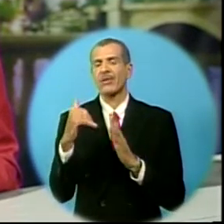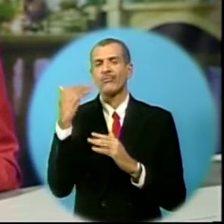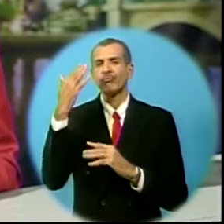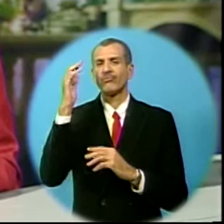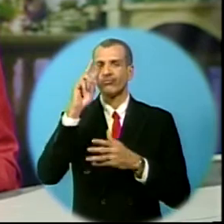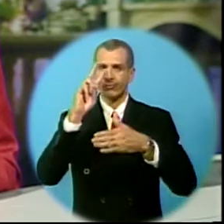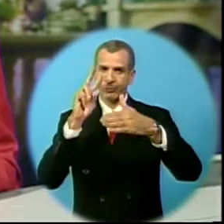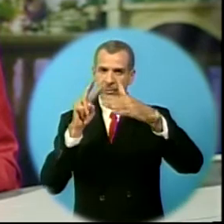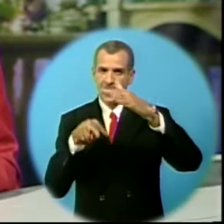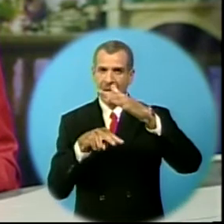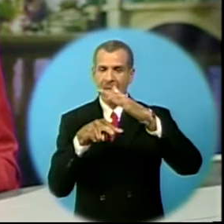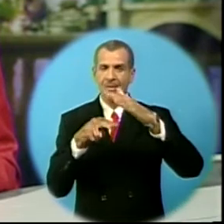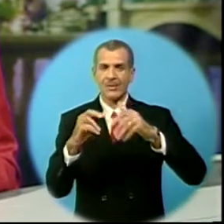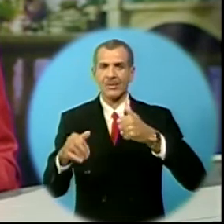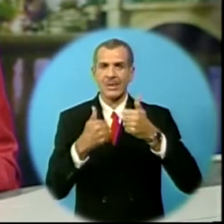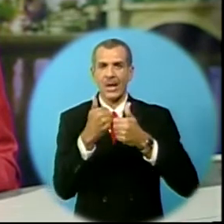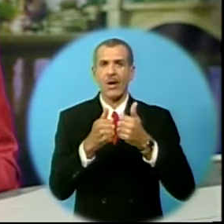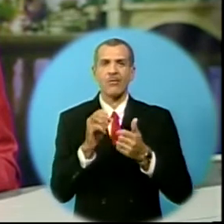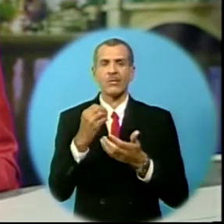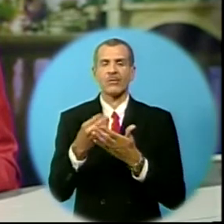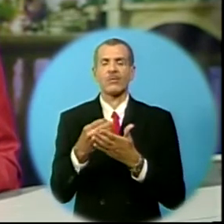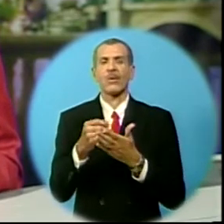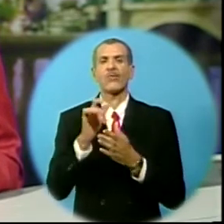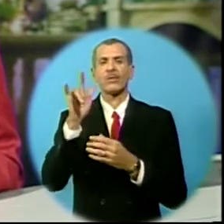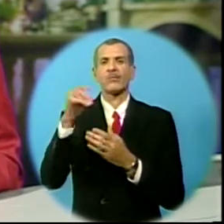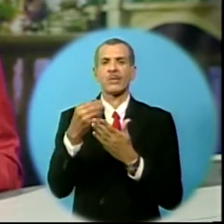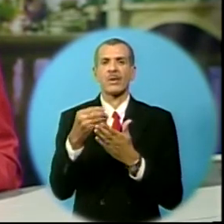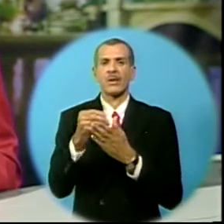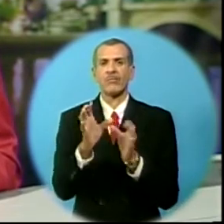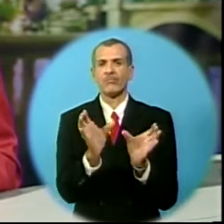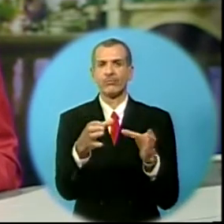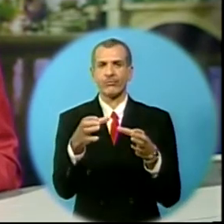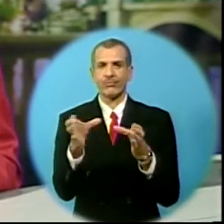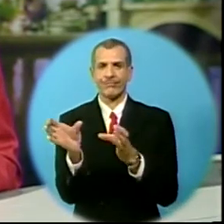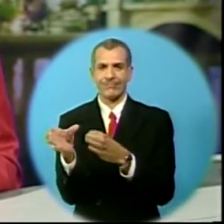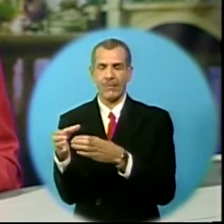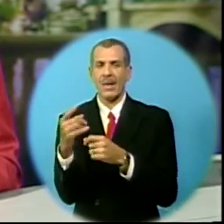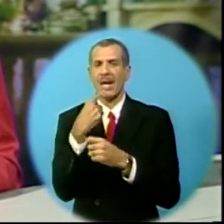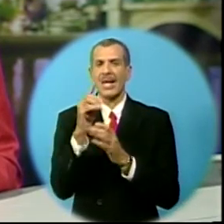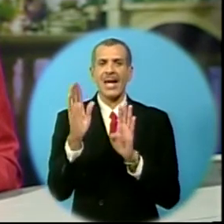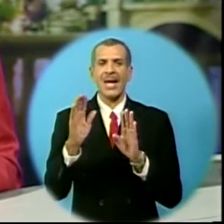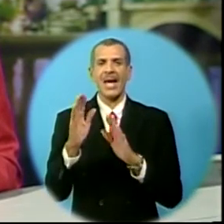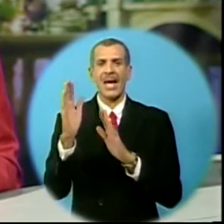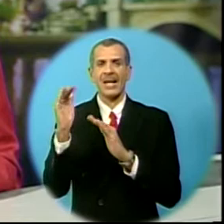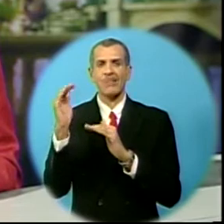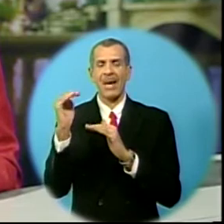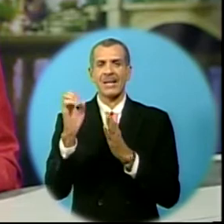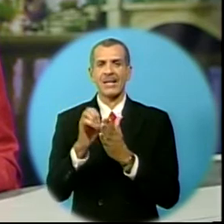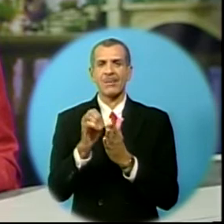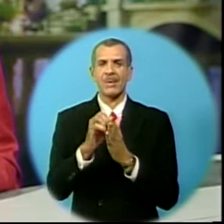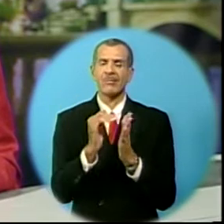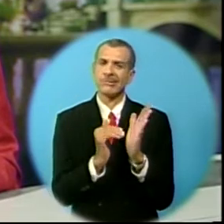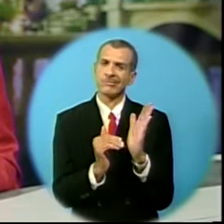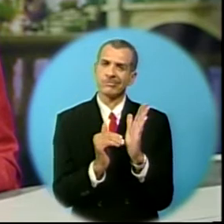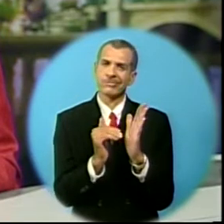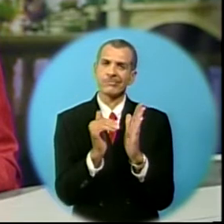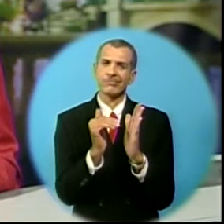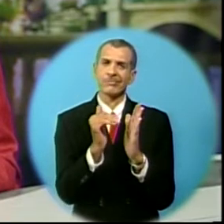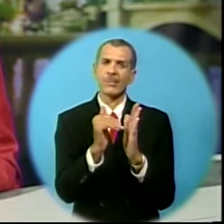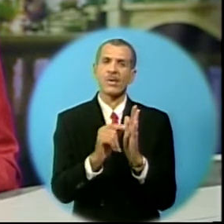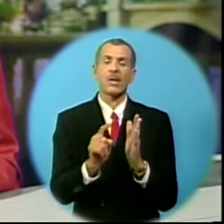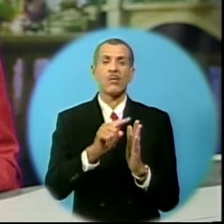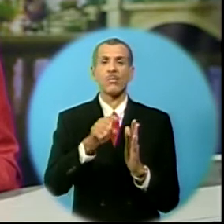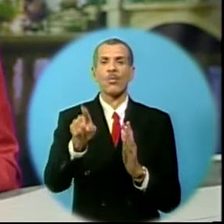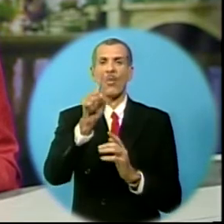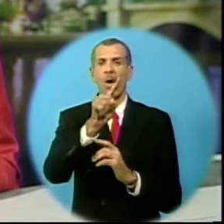of performance in the foreign exchange sectors. He is also expecting the economy to pick up in subsequent years to